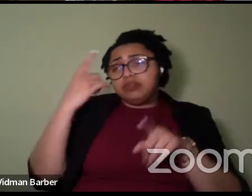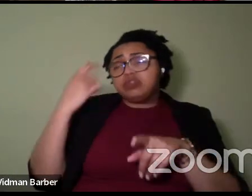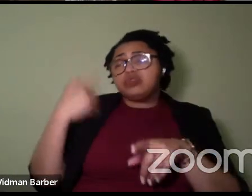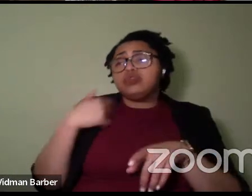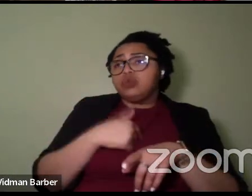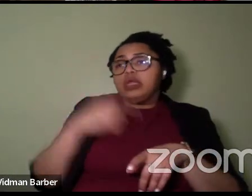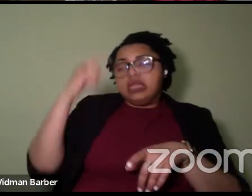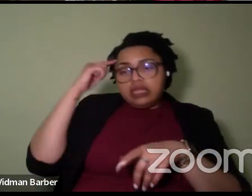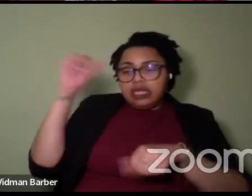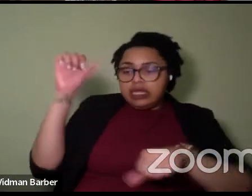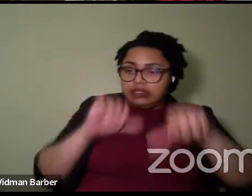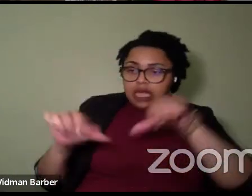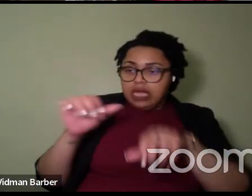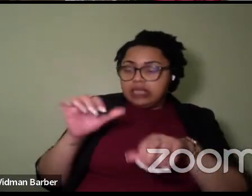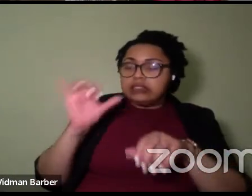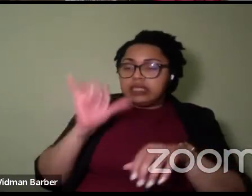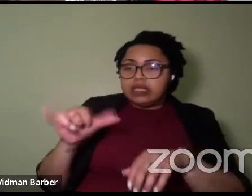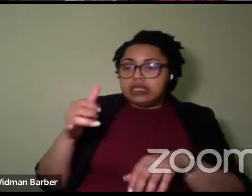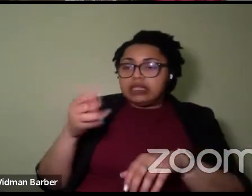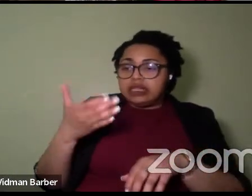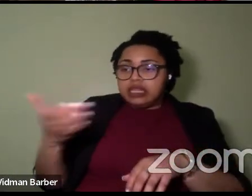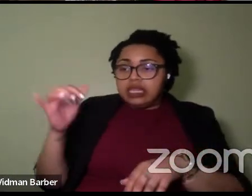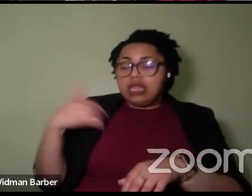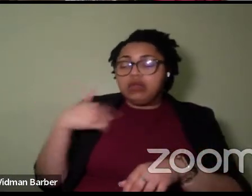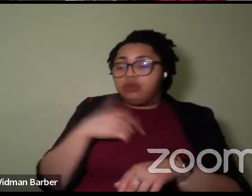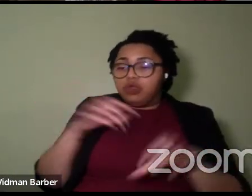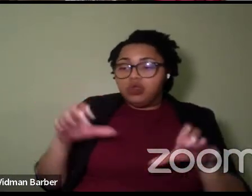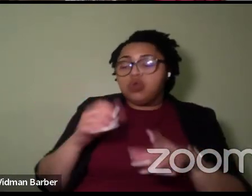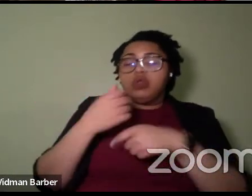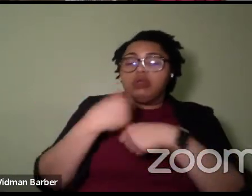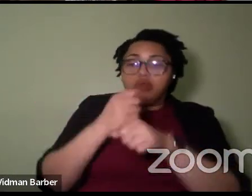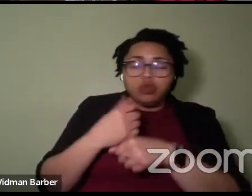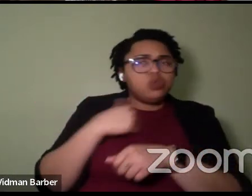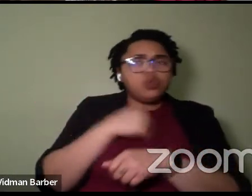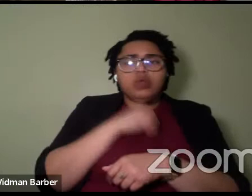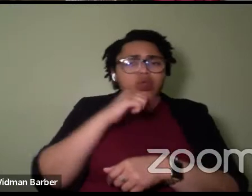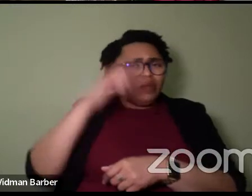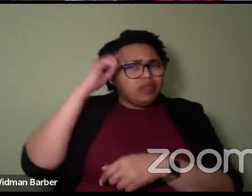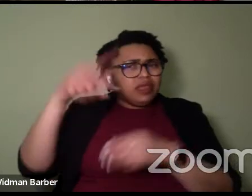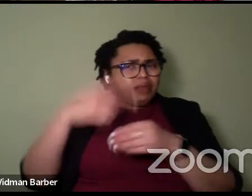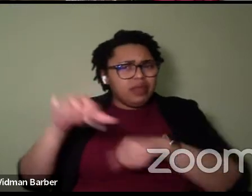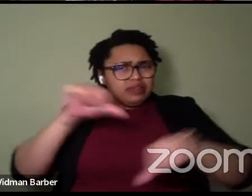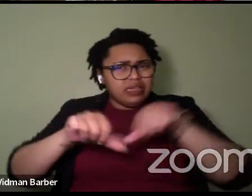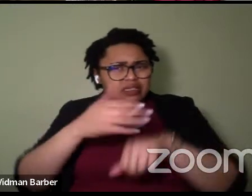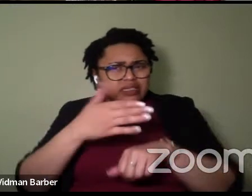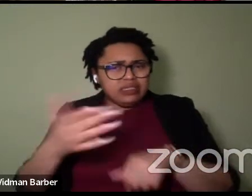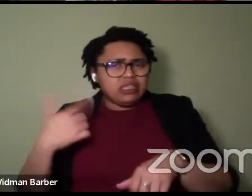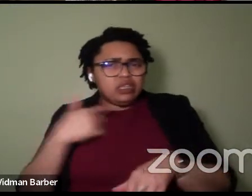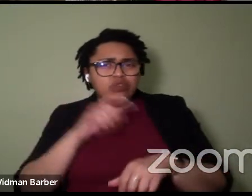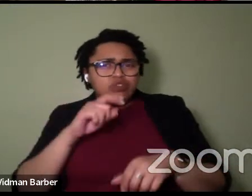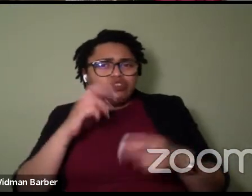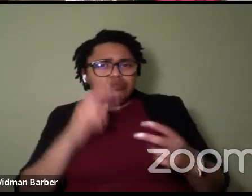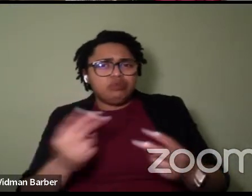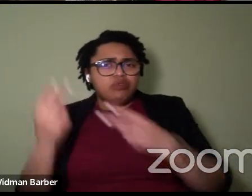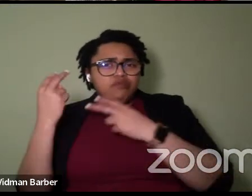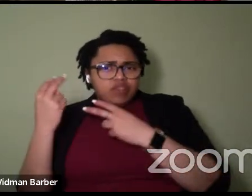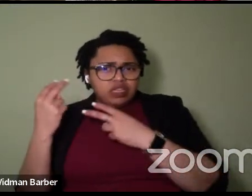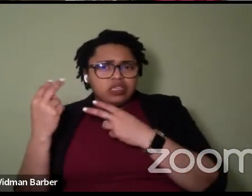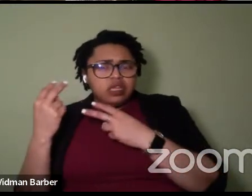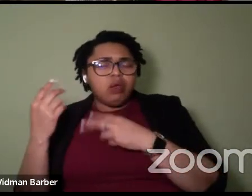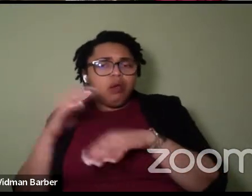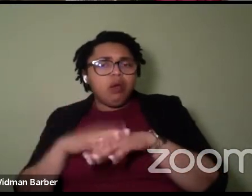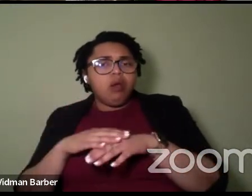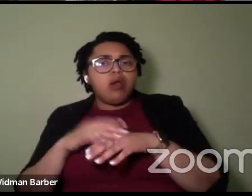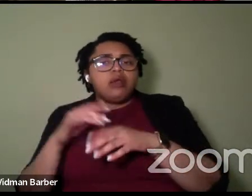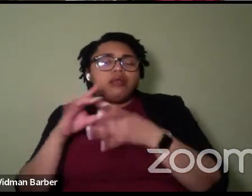do and produce. And we don't think about our science as the things that we should be reflecting on in terms of our life on the planet.